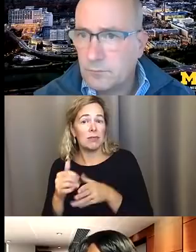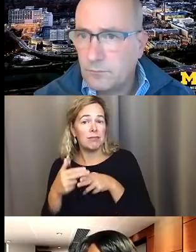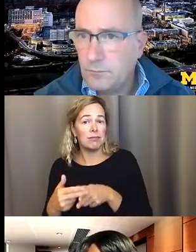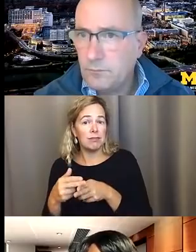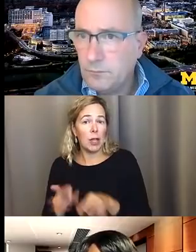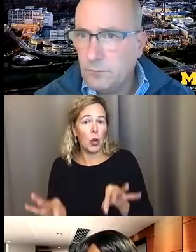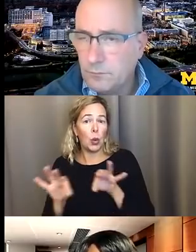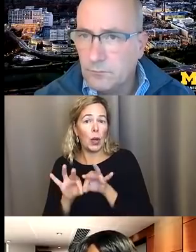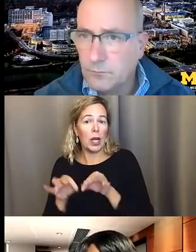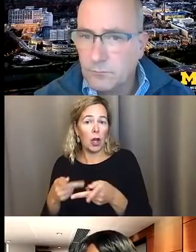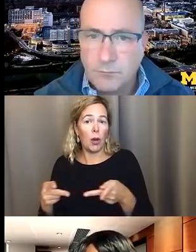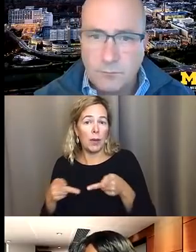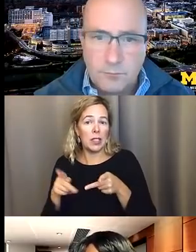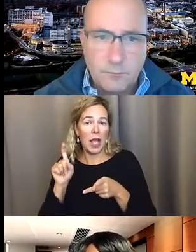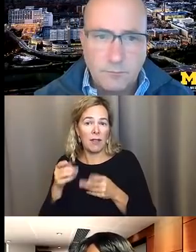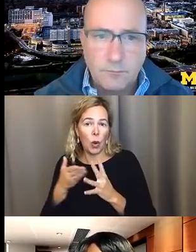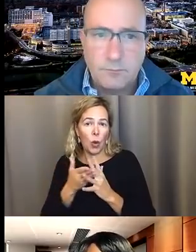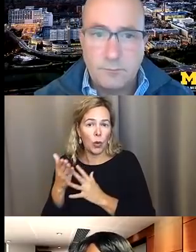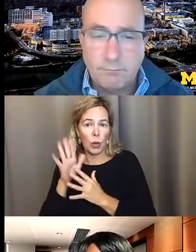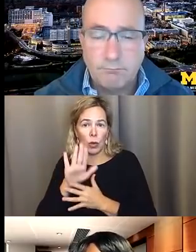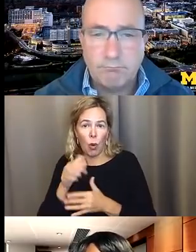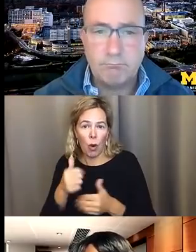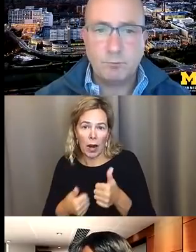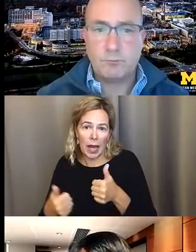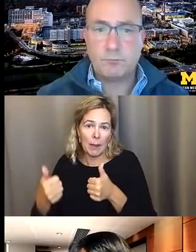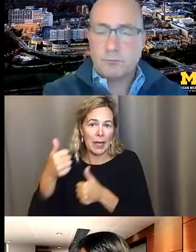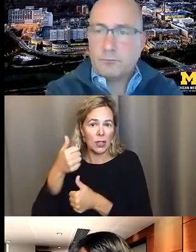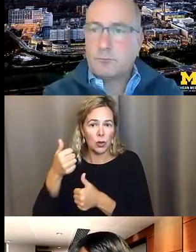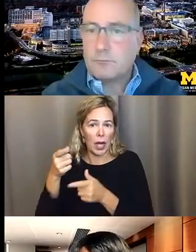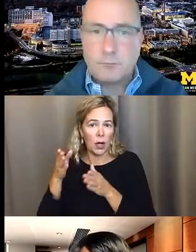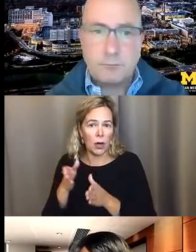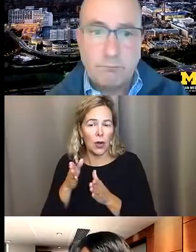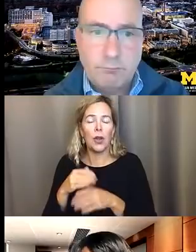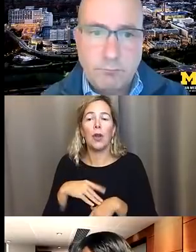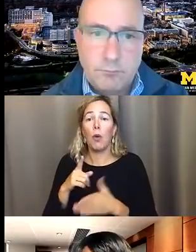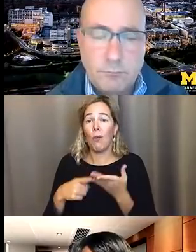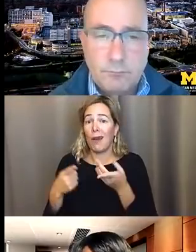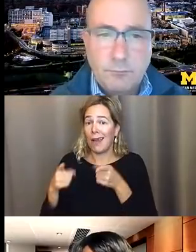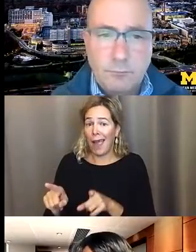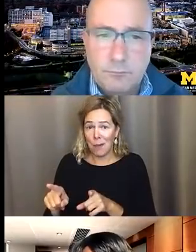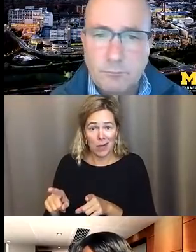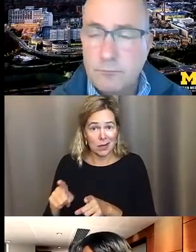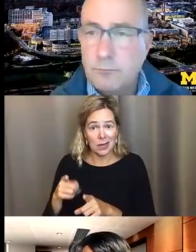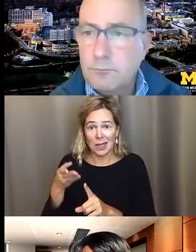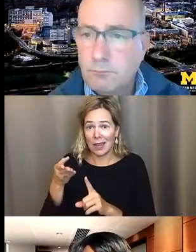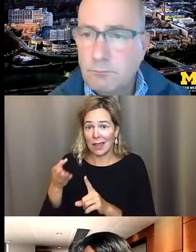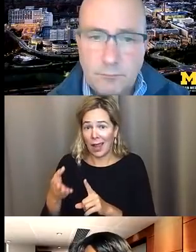through your administrator, your executive, and what happens at that point, we discuss that with them